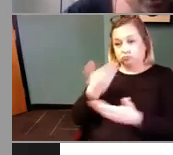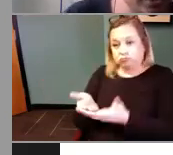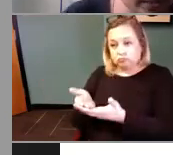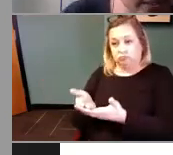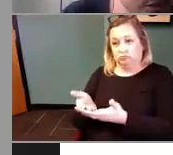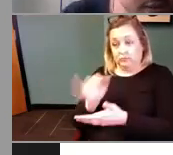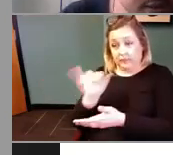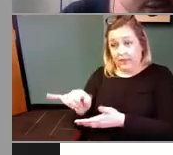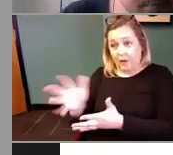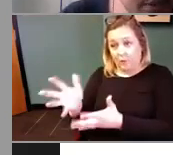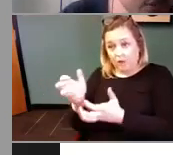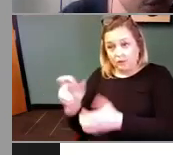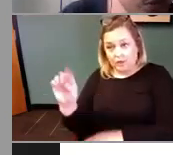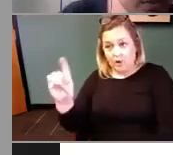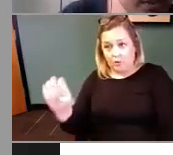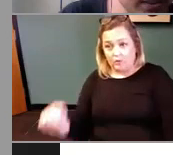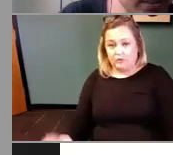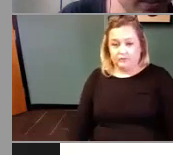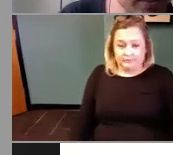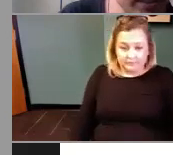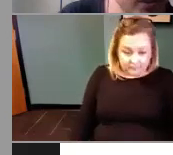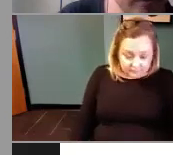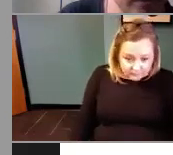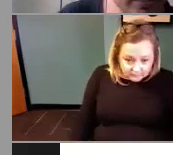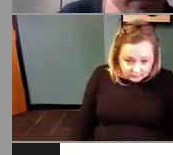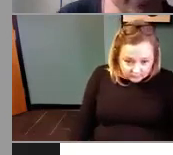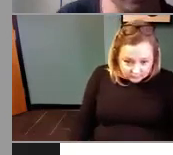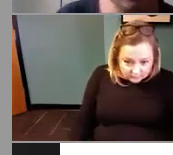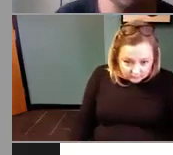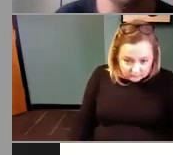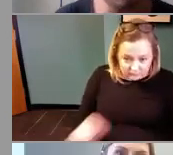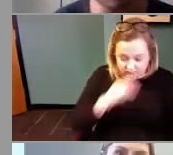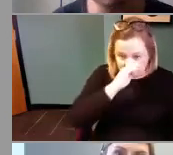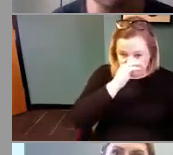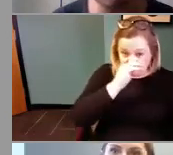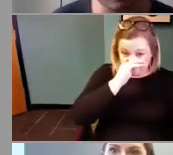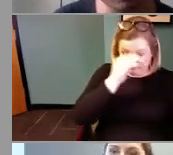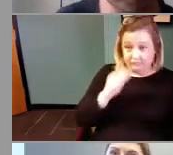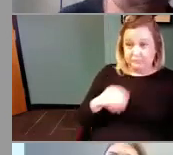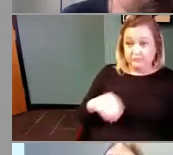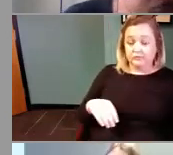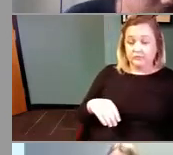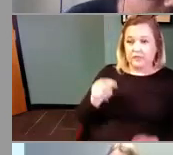Connect to each in a cycle, or does it just mean that all nodes that are connected in a cycle of any size?